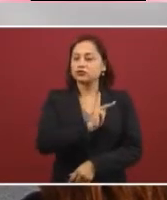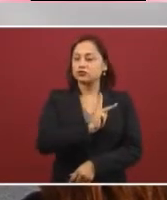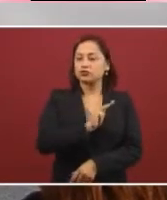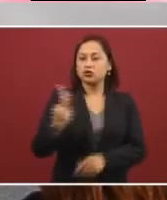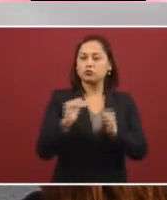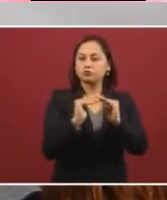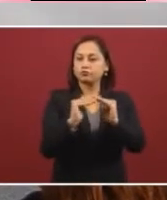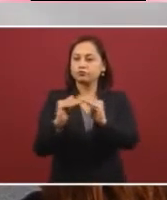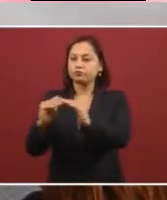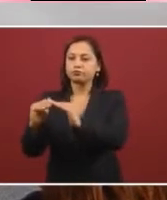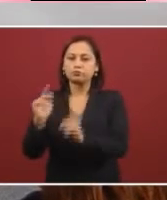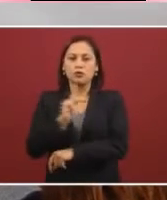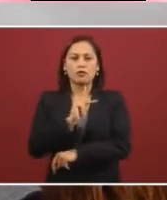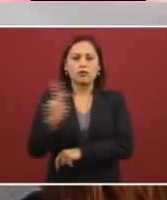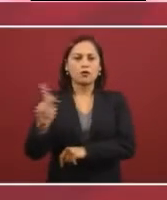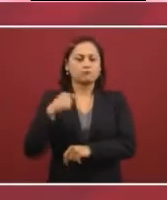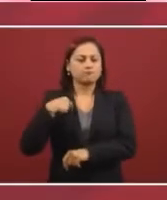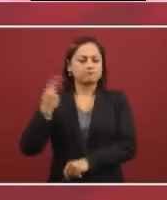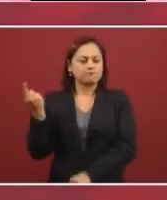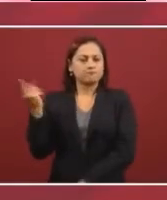a line for the presidency.